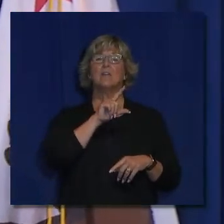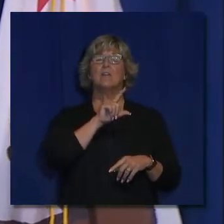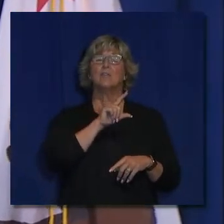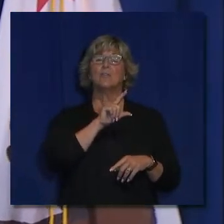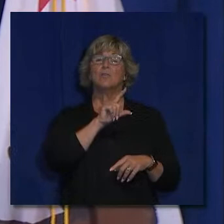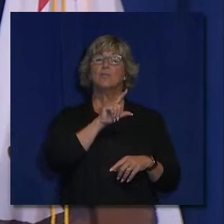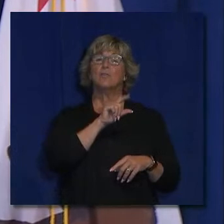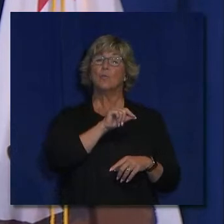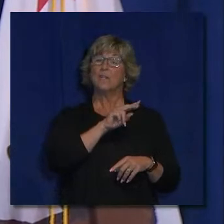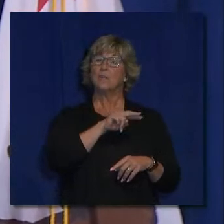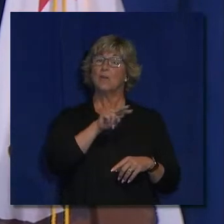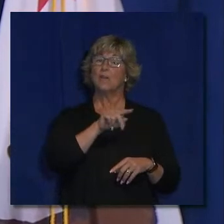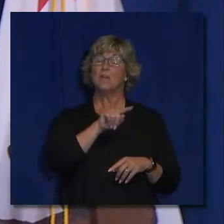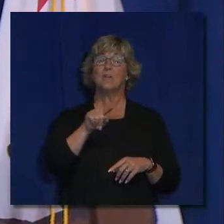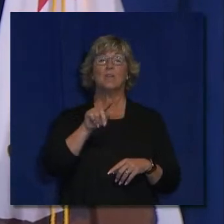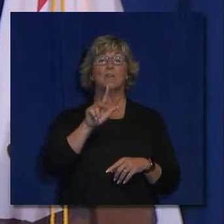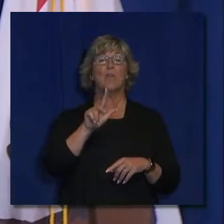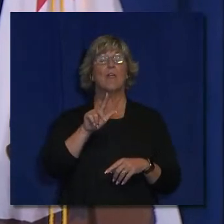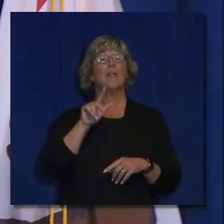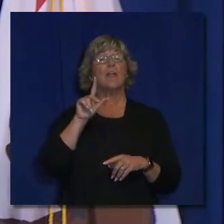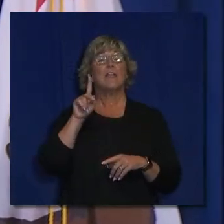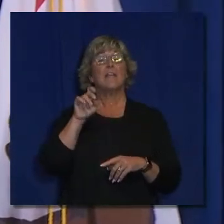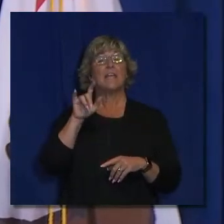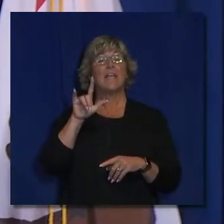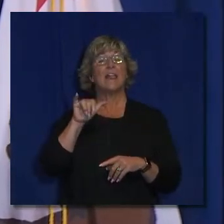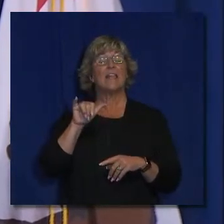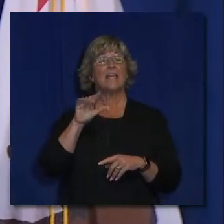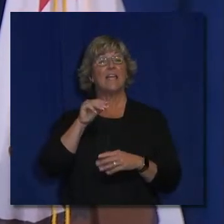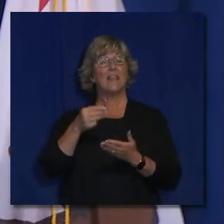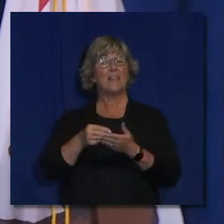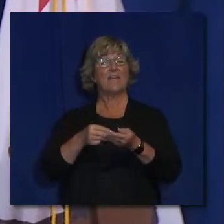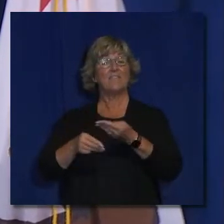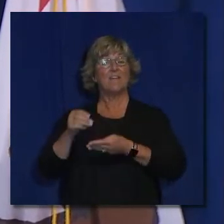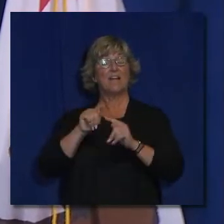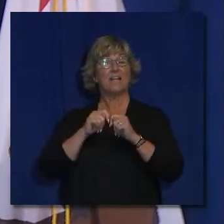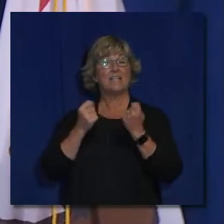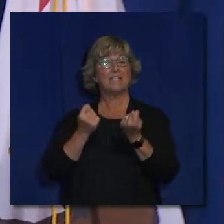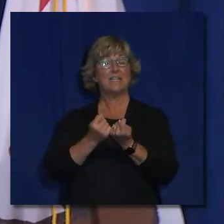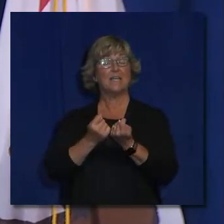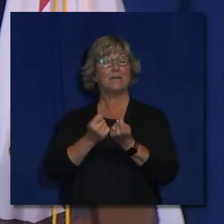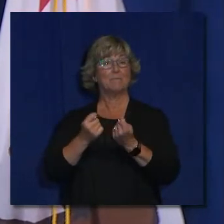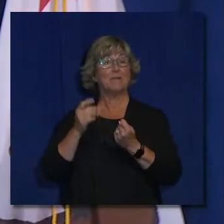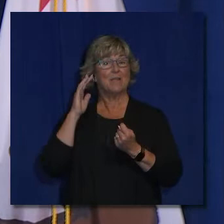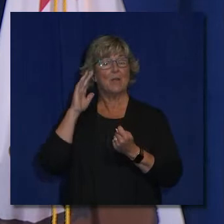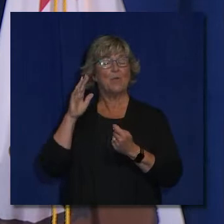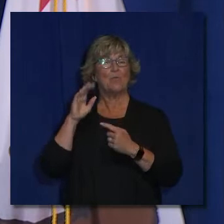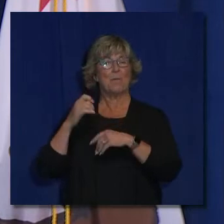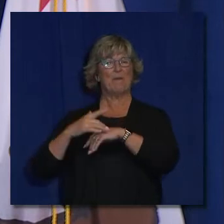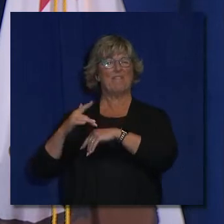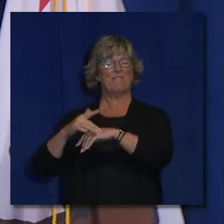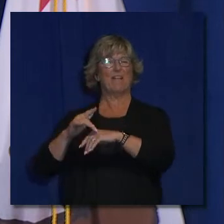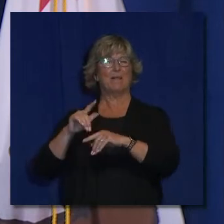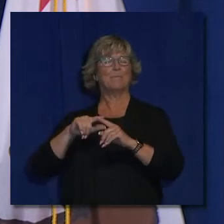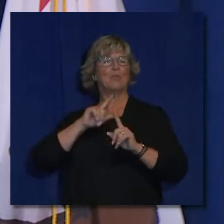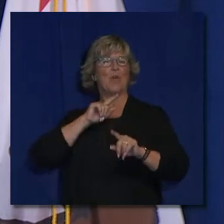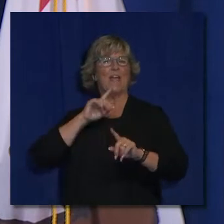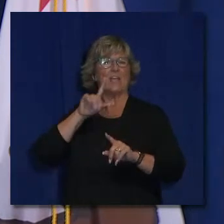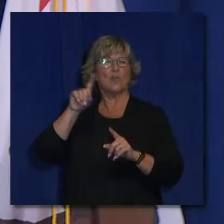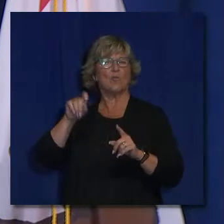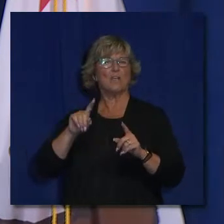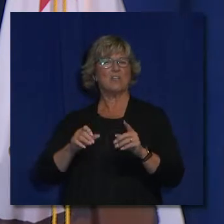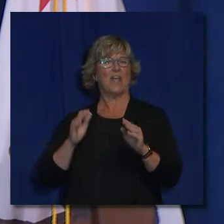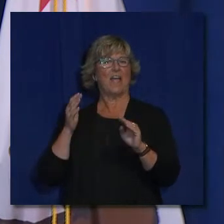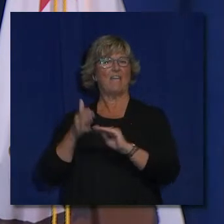2022-2023 budget. Keely and the finance team, HD and others, will be available to answer any questions